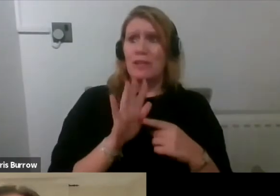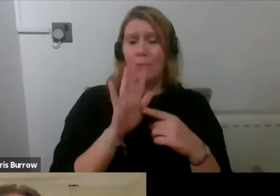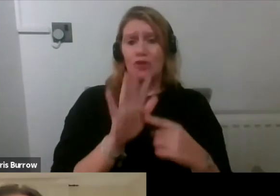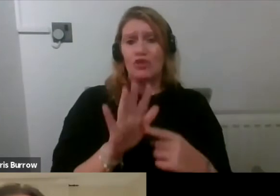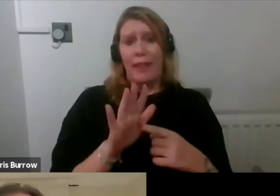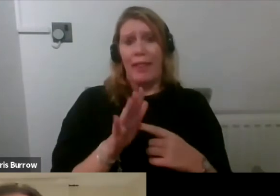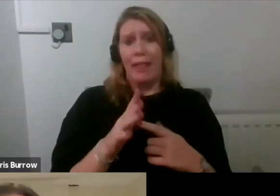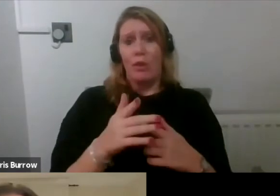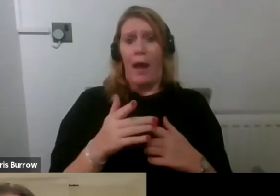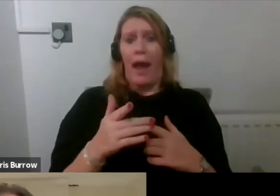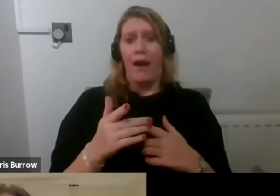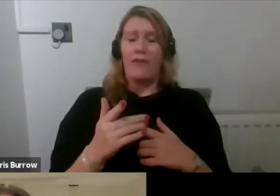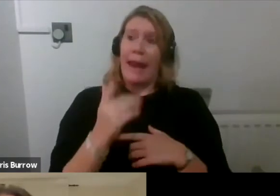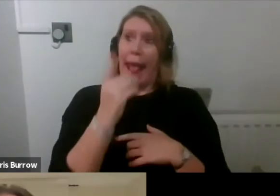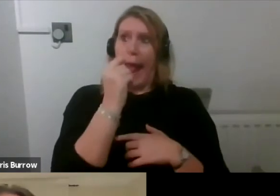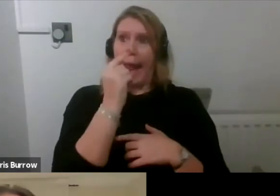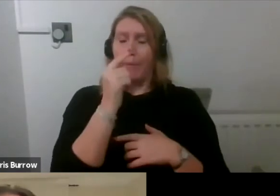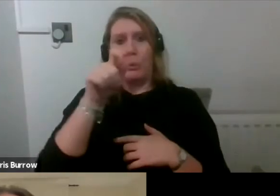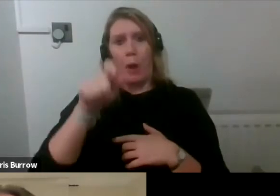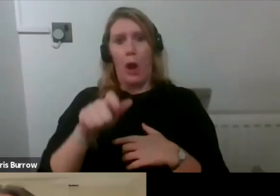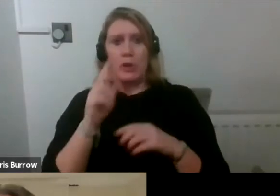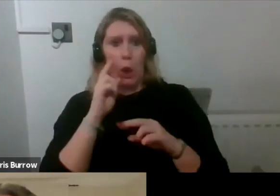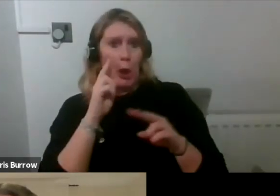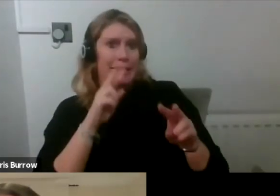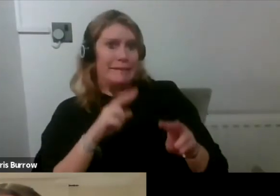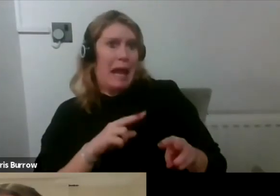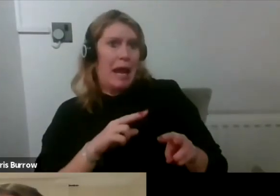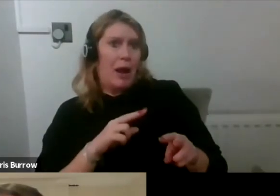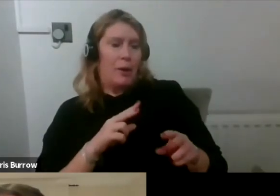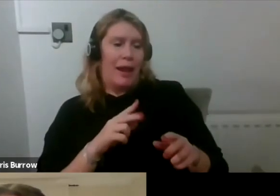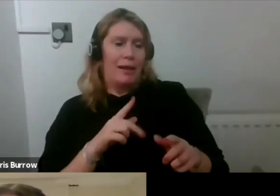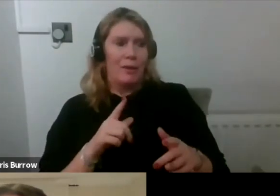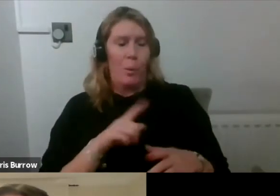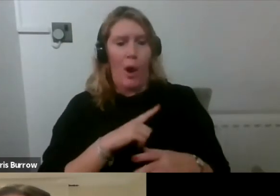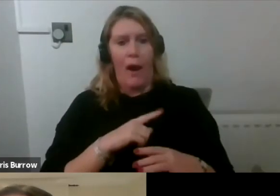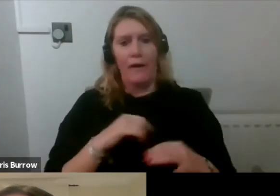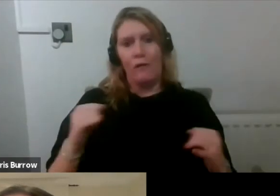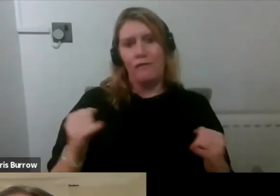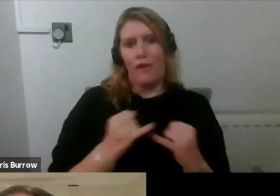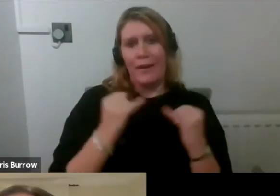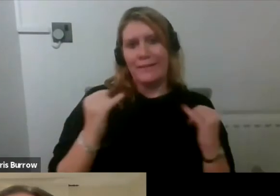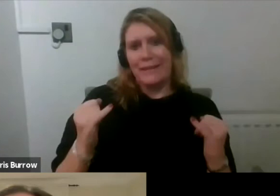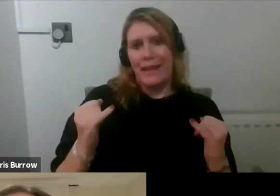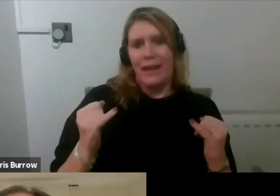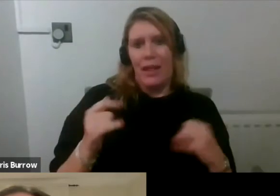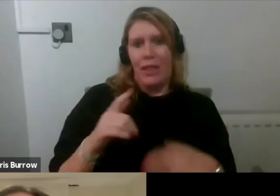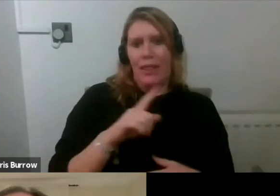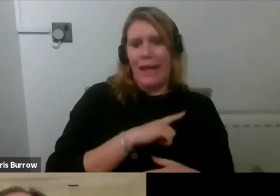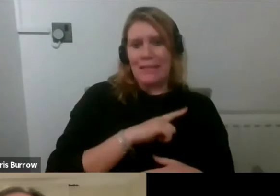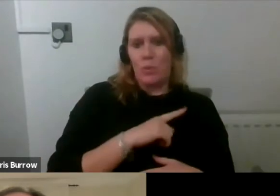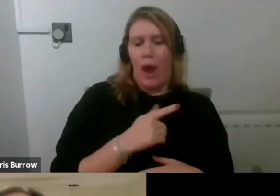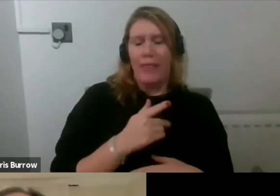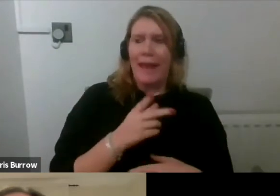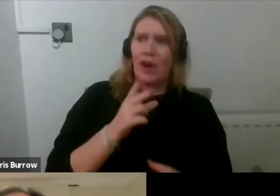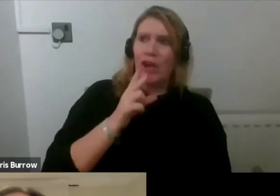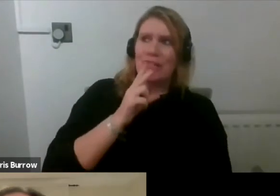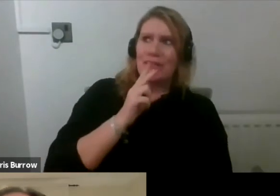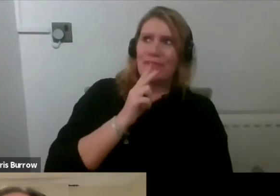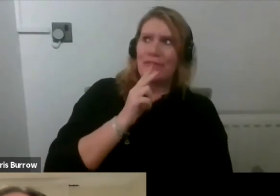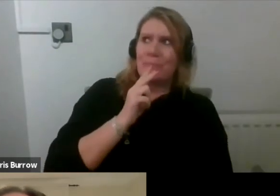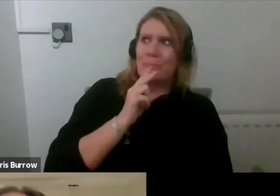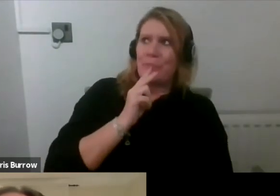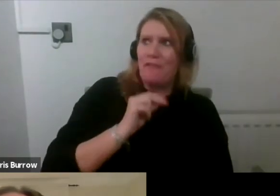and this is what they're fighting against, and that the tone of the documentary was meant to be a little bit kind of